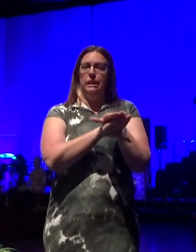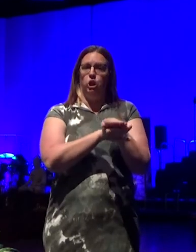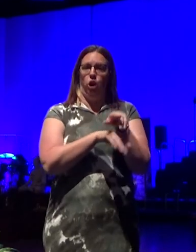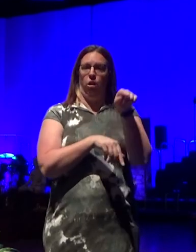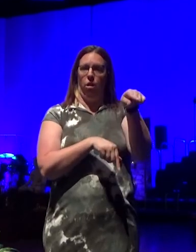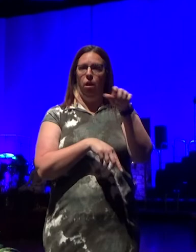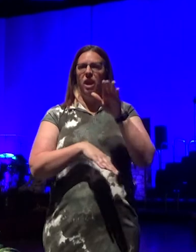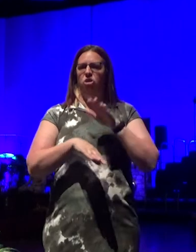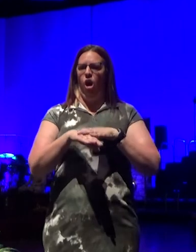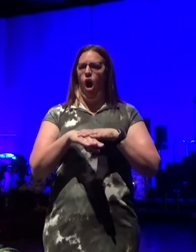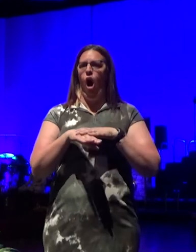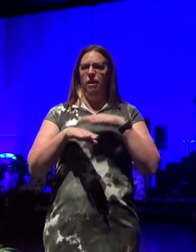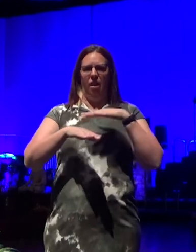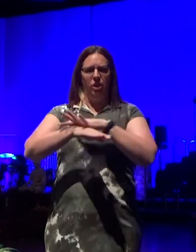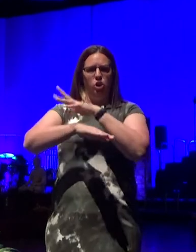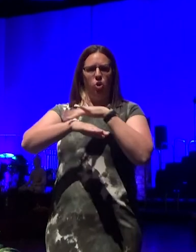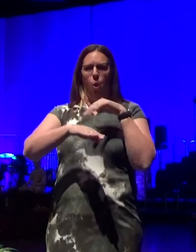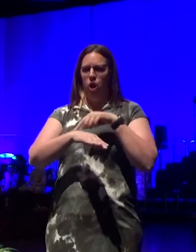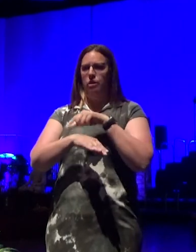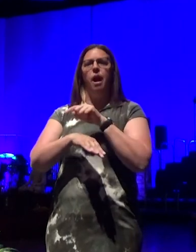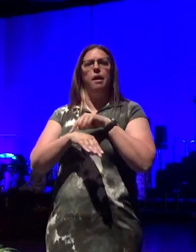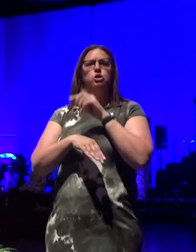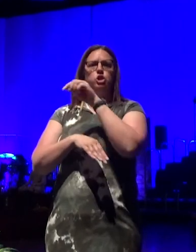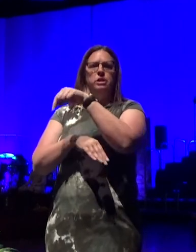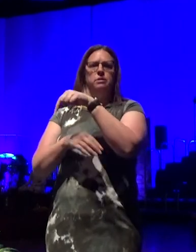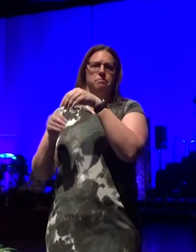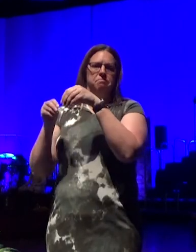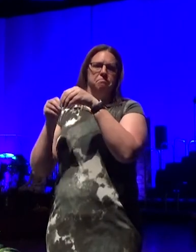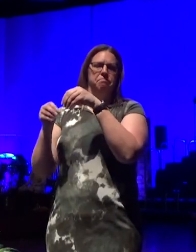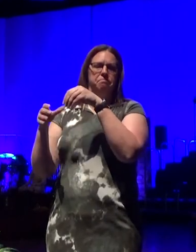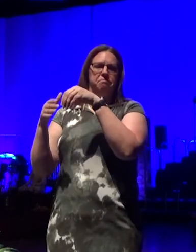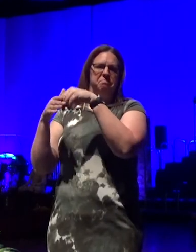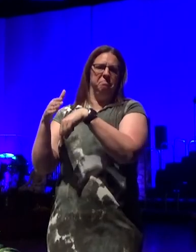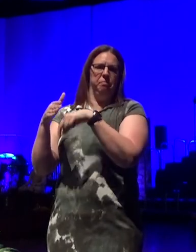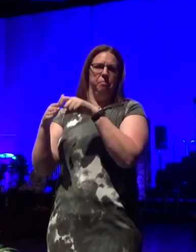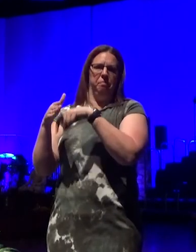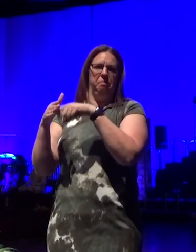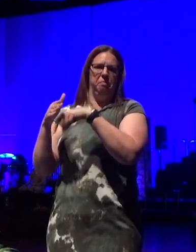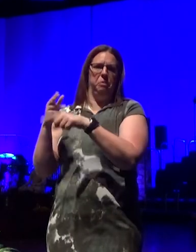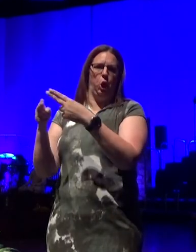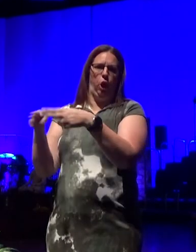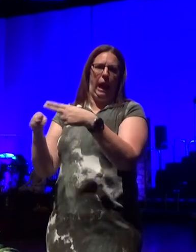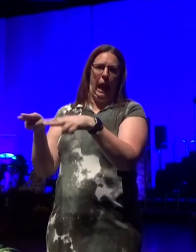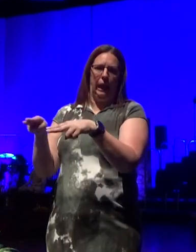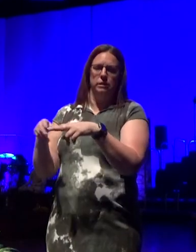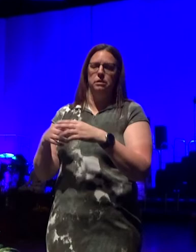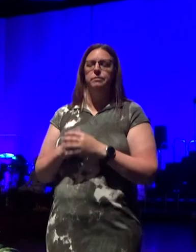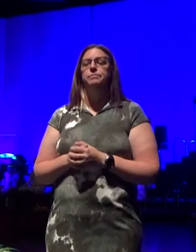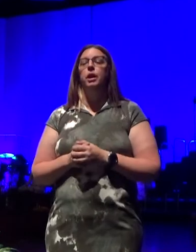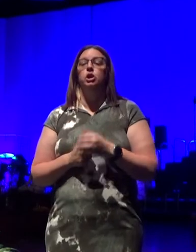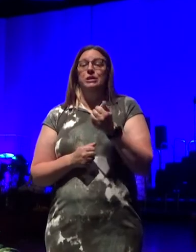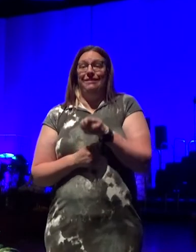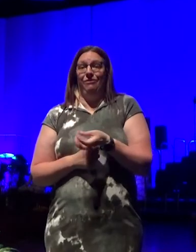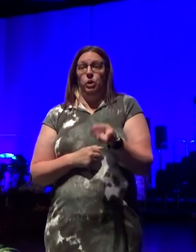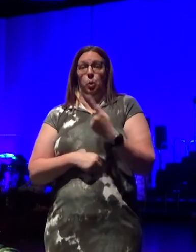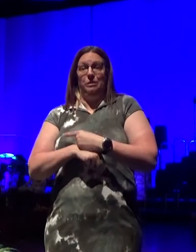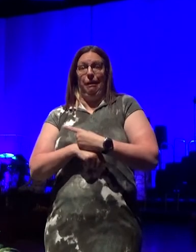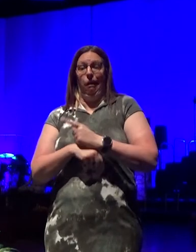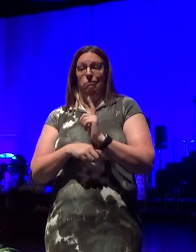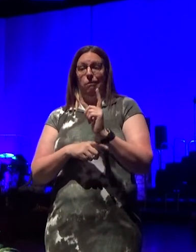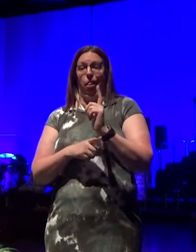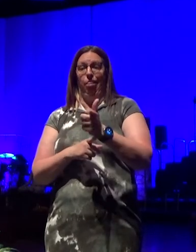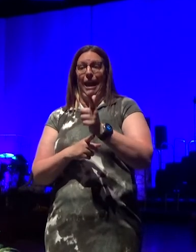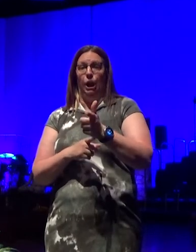shore and planting her eggs. And just a few days later, all these little green